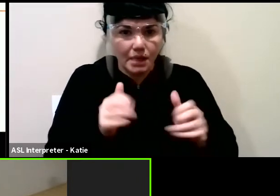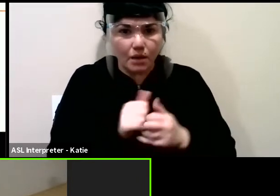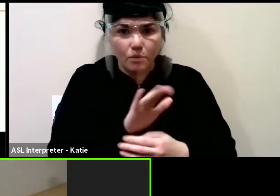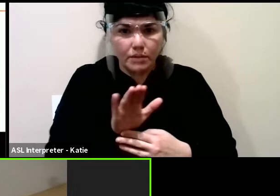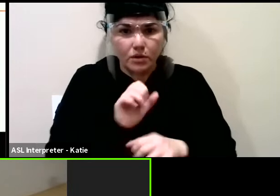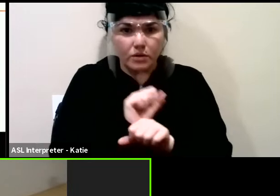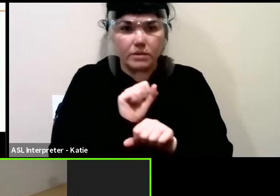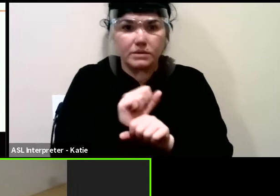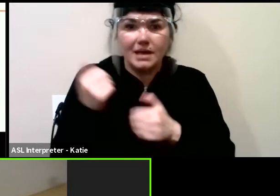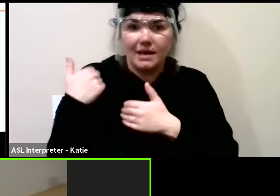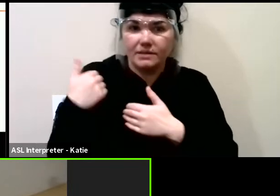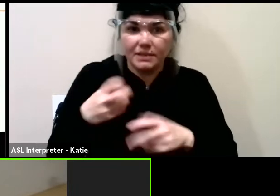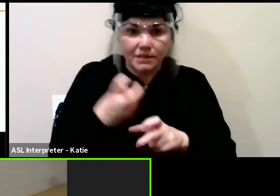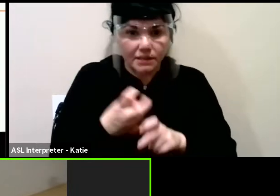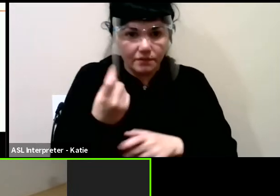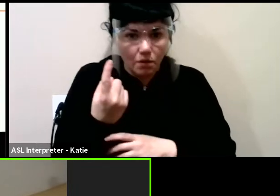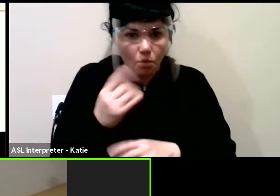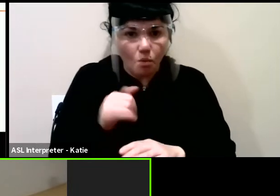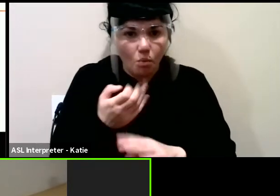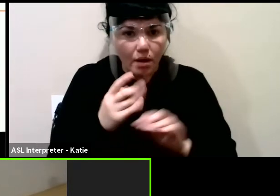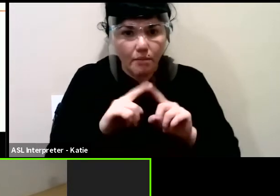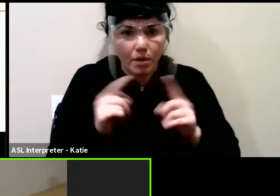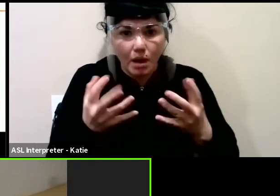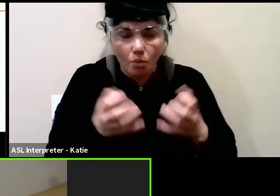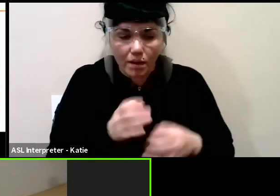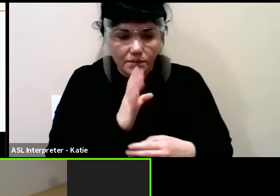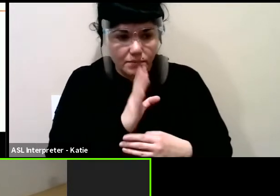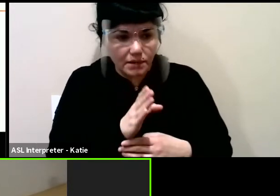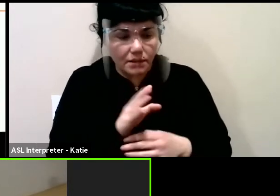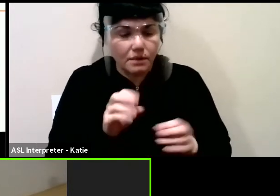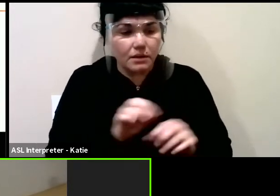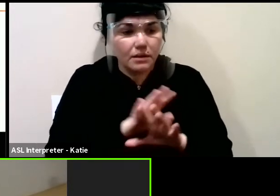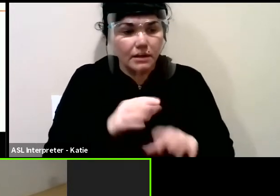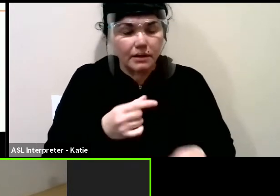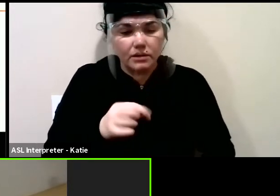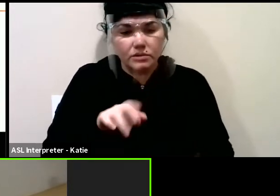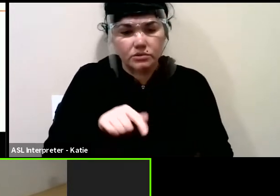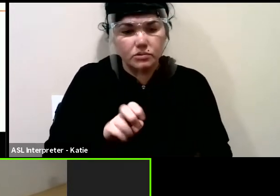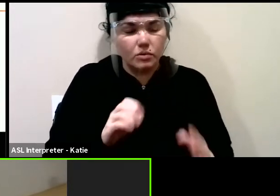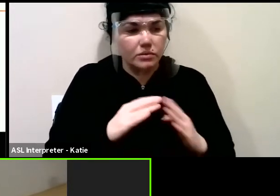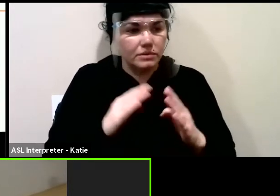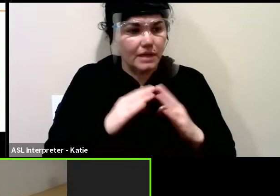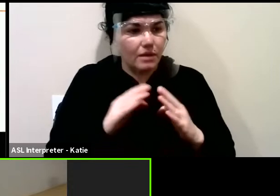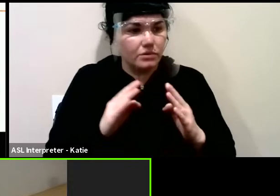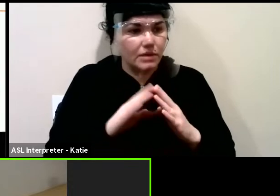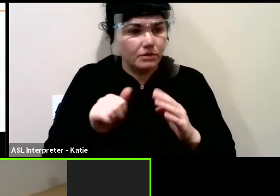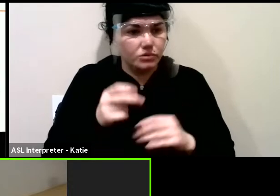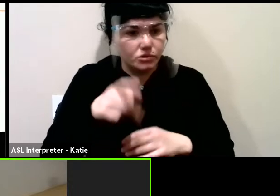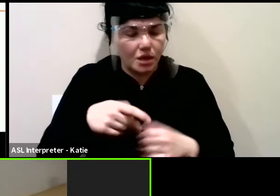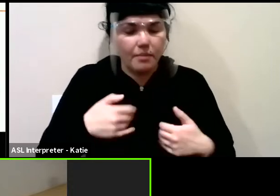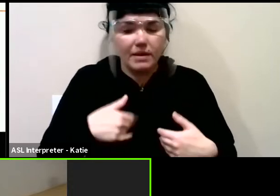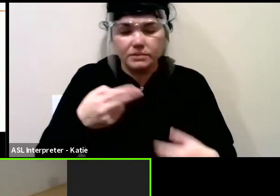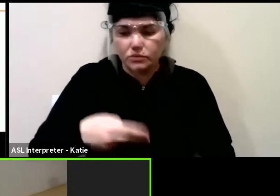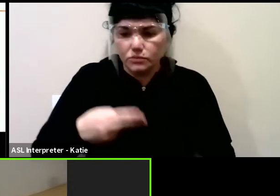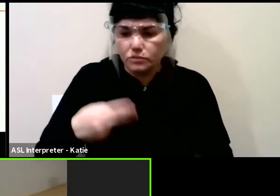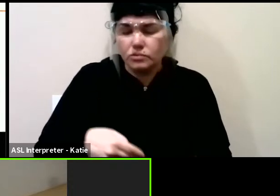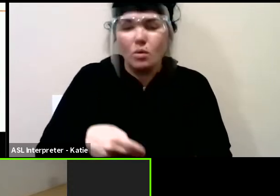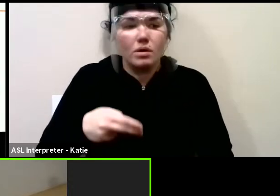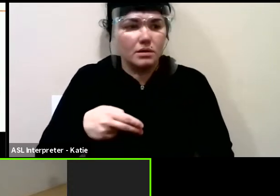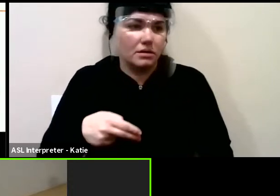difficult one well i want to want it to be clear georgetown township shares cultural economic and historical ties with auto account map